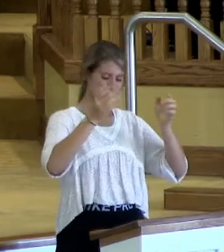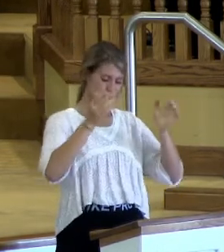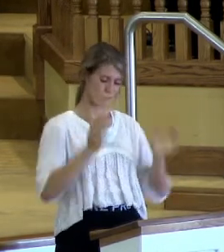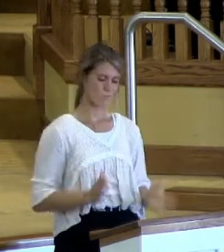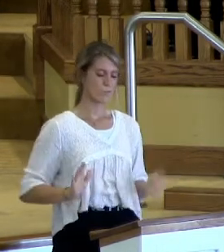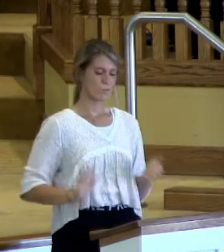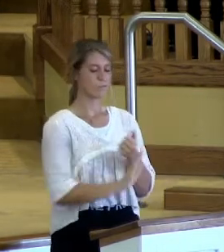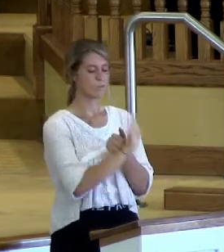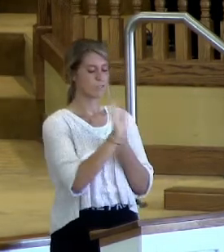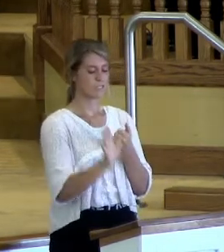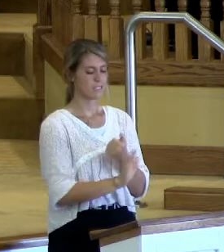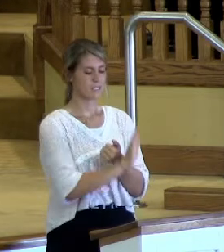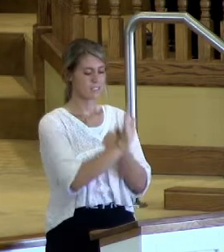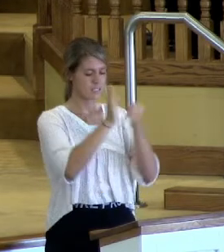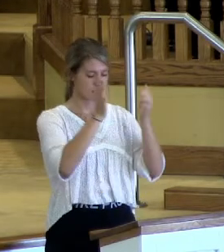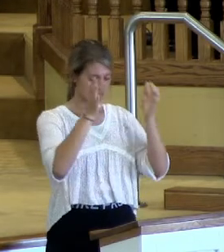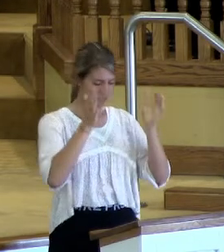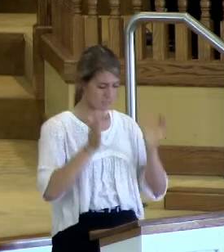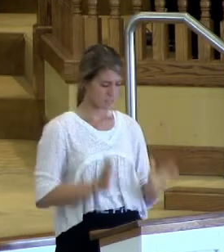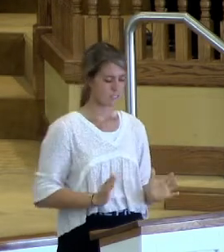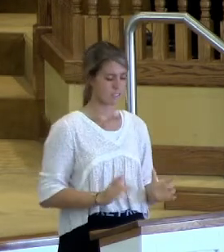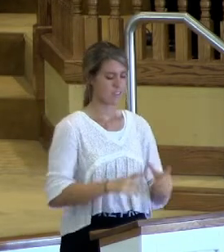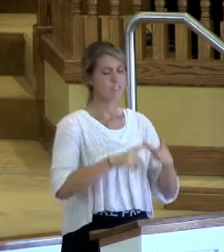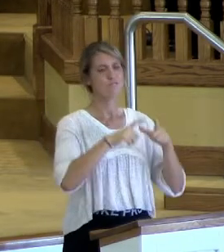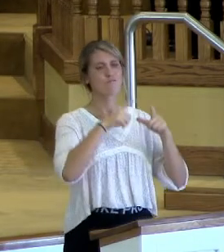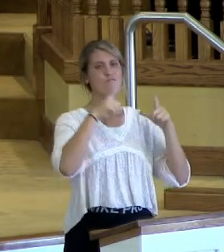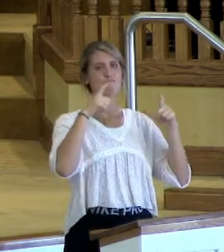sovereign, my fortress.